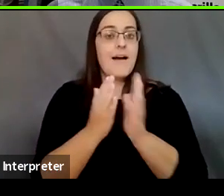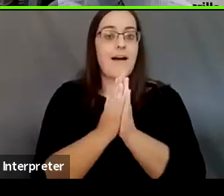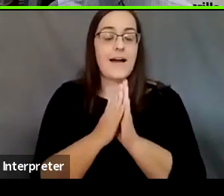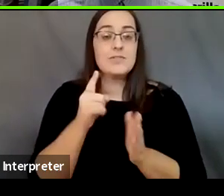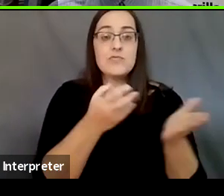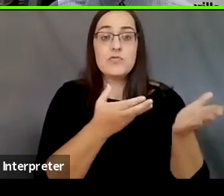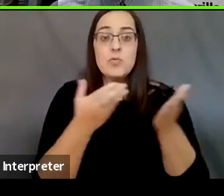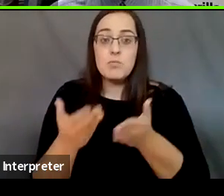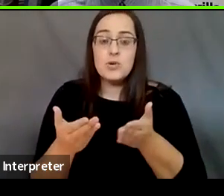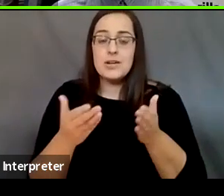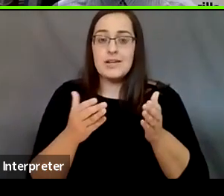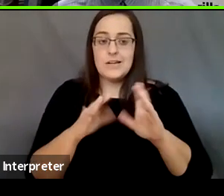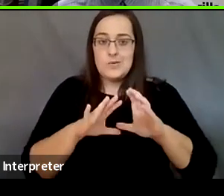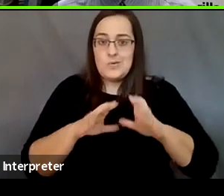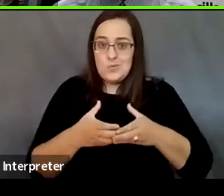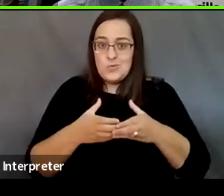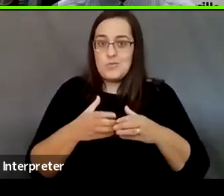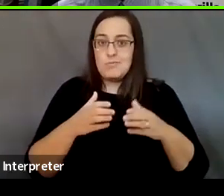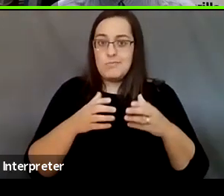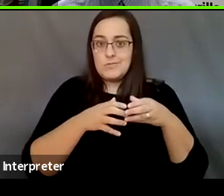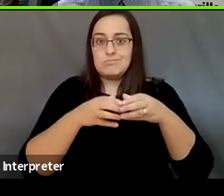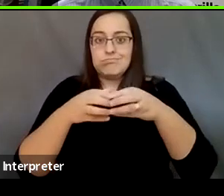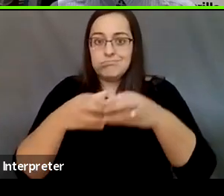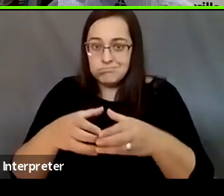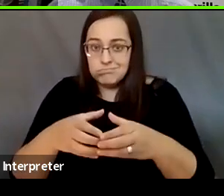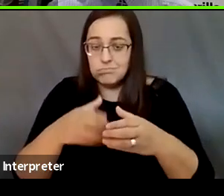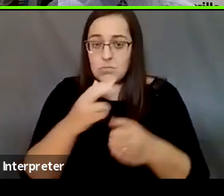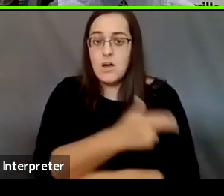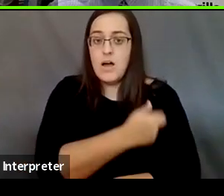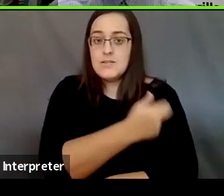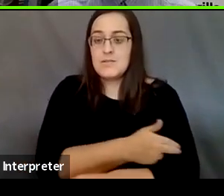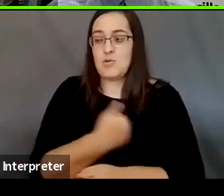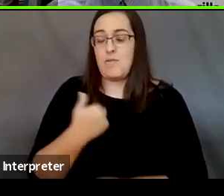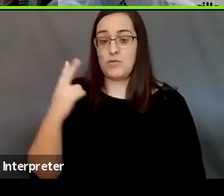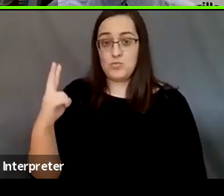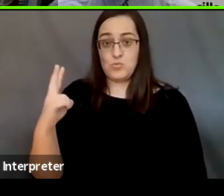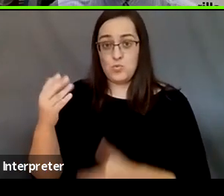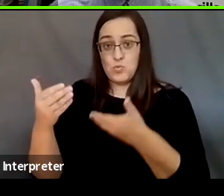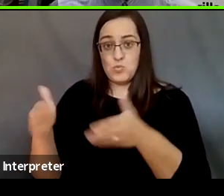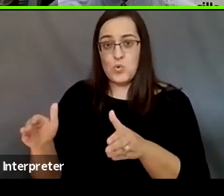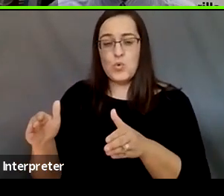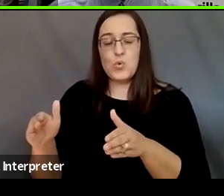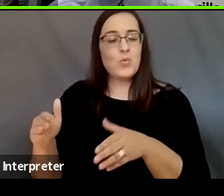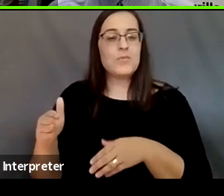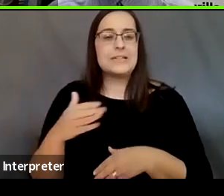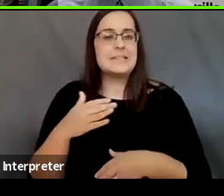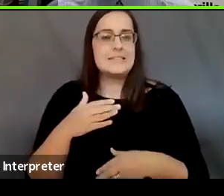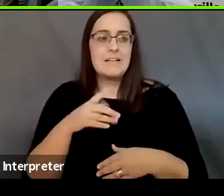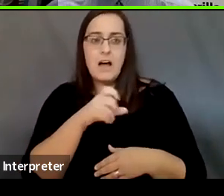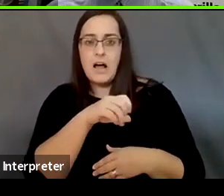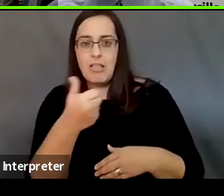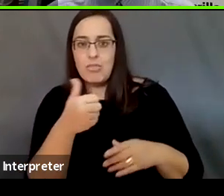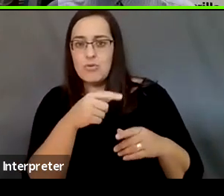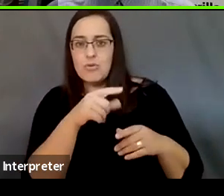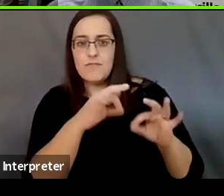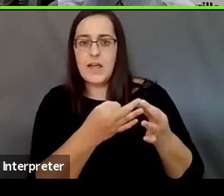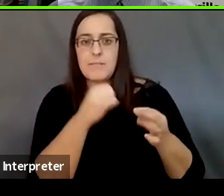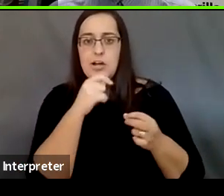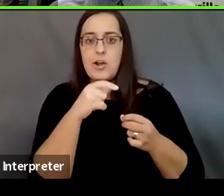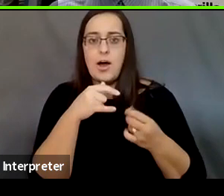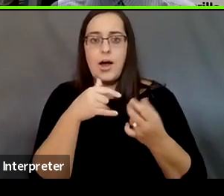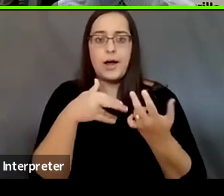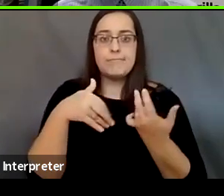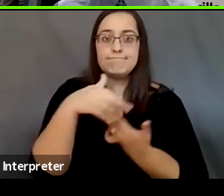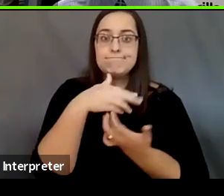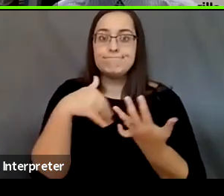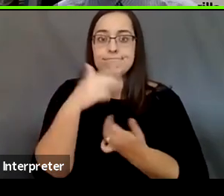bring a larger group of people to the hospital and you have 2 people in a room, we ask that the rest of those patients not congregate in our front